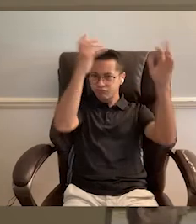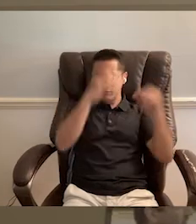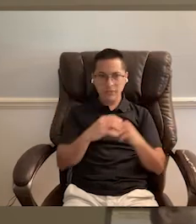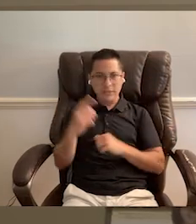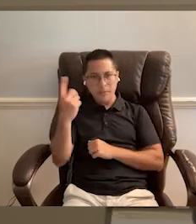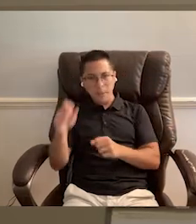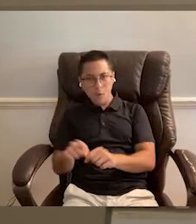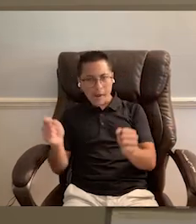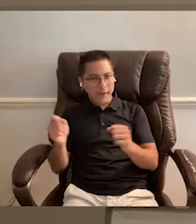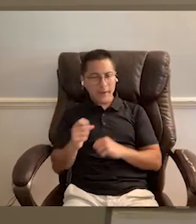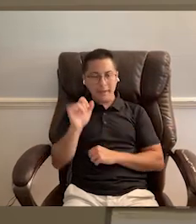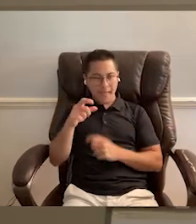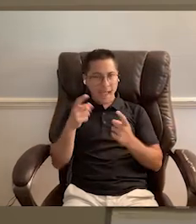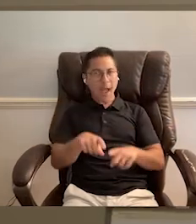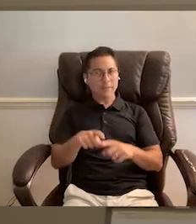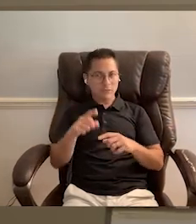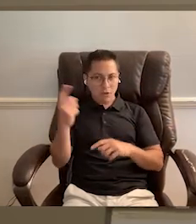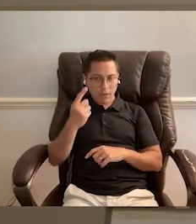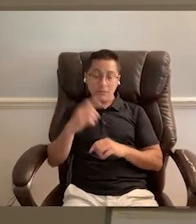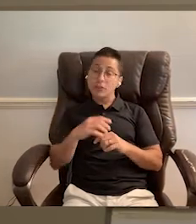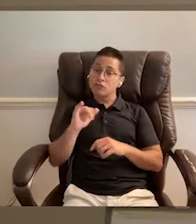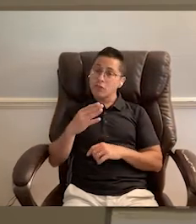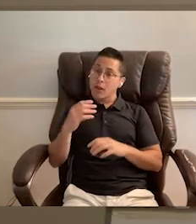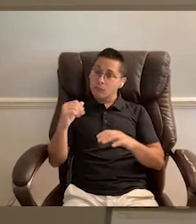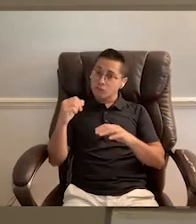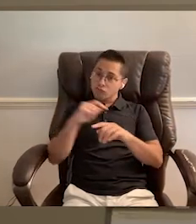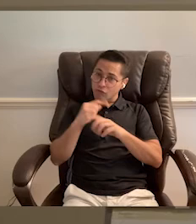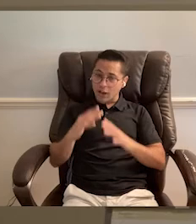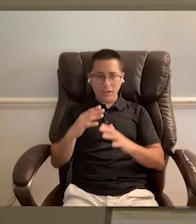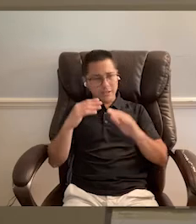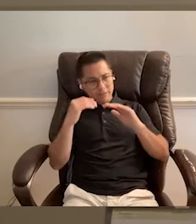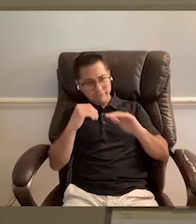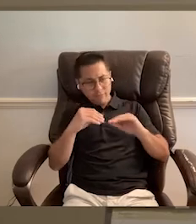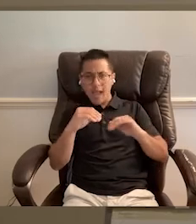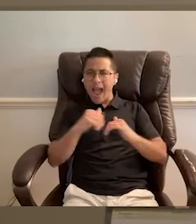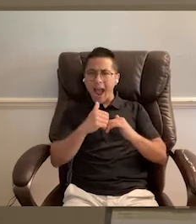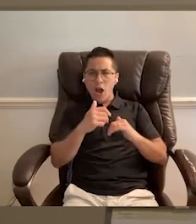And we can train a person with physical disability to control this in the virtual world, do